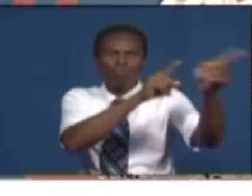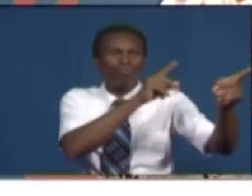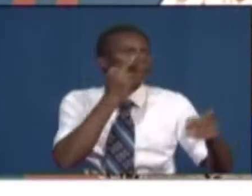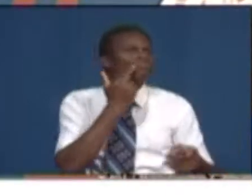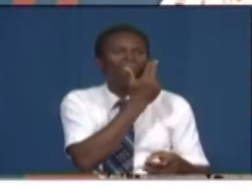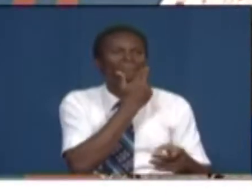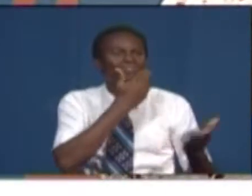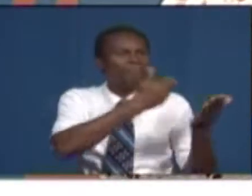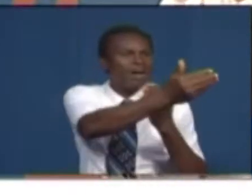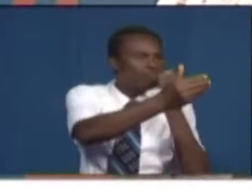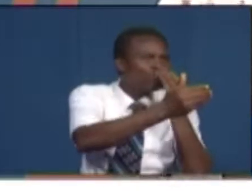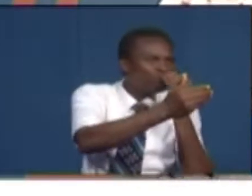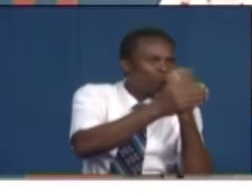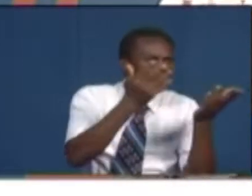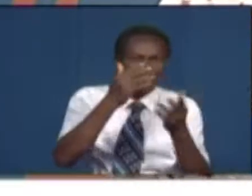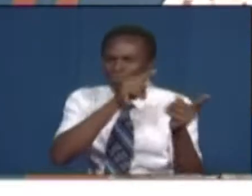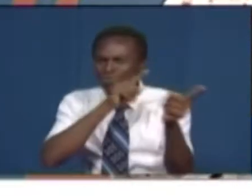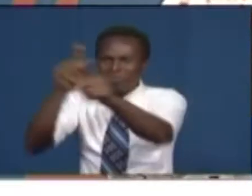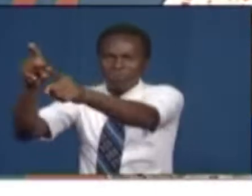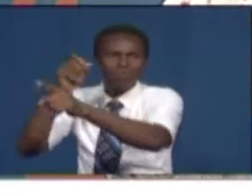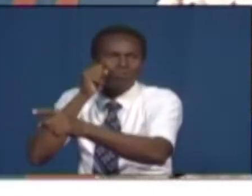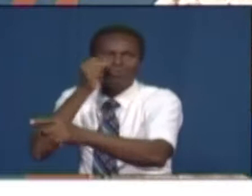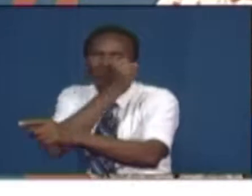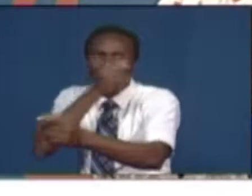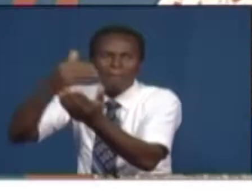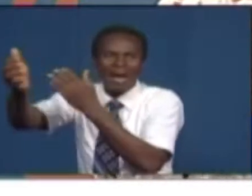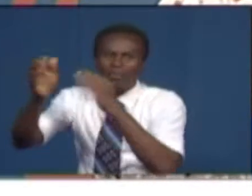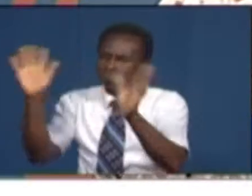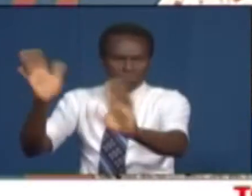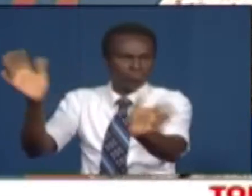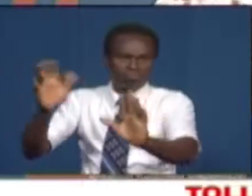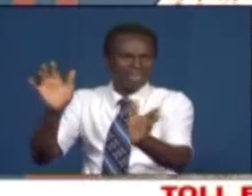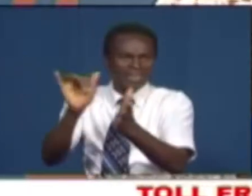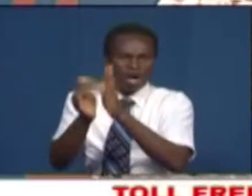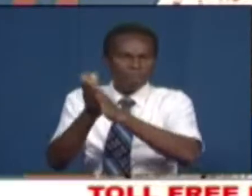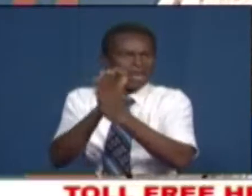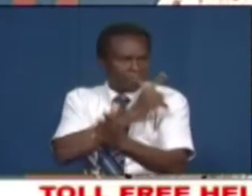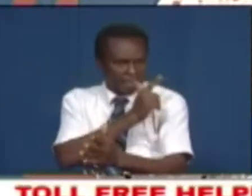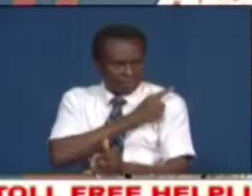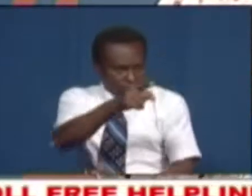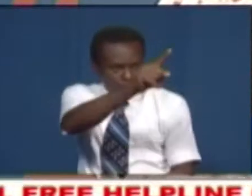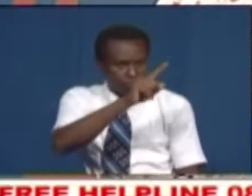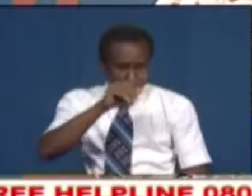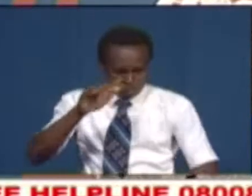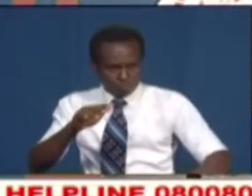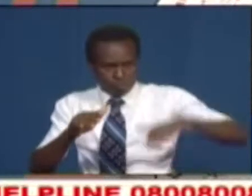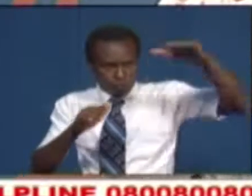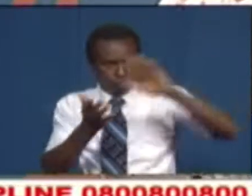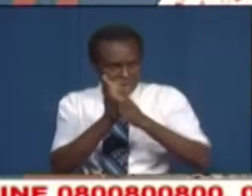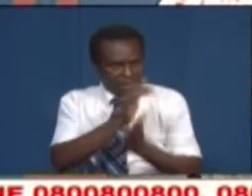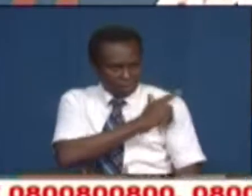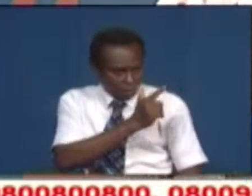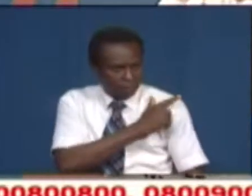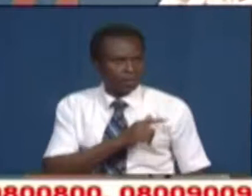buy food, because you must know that as you do that every time, you're actually learning to be lazy, and you don't have to